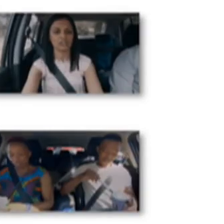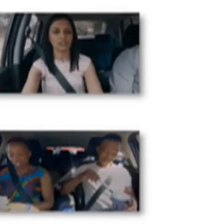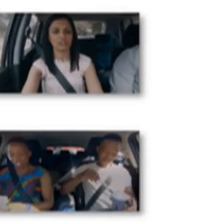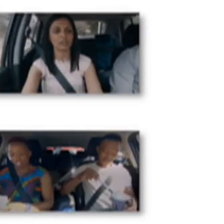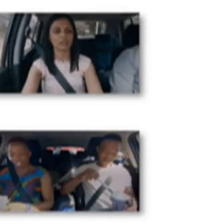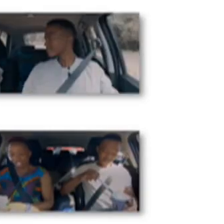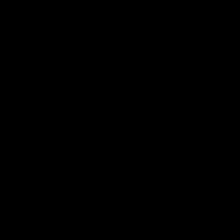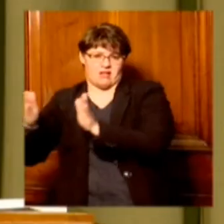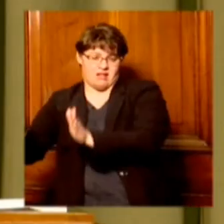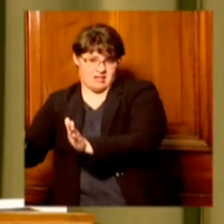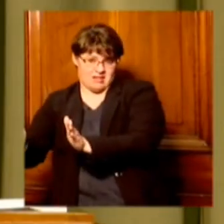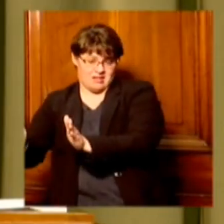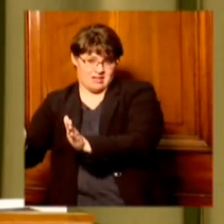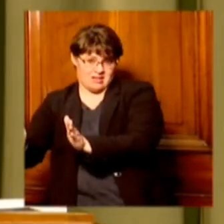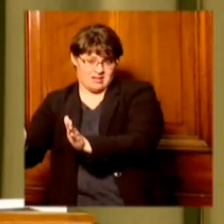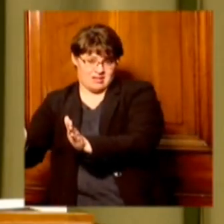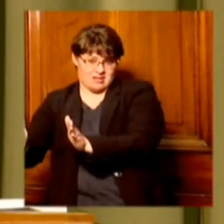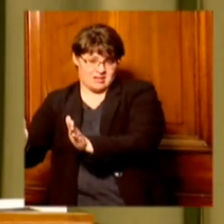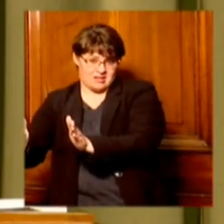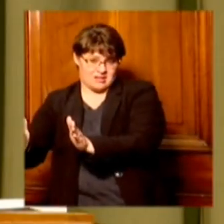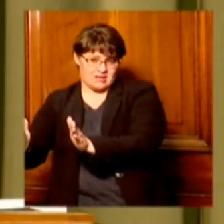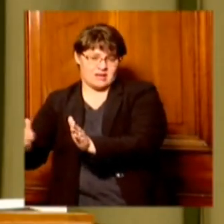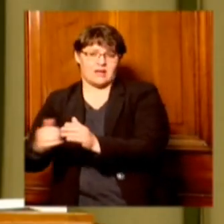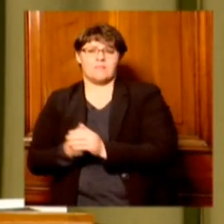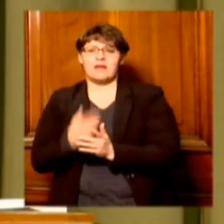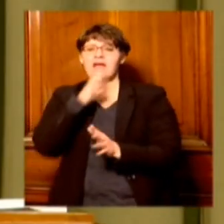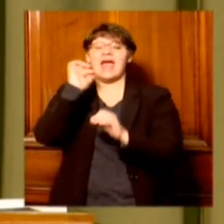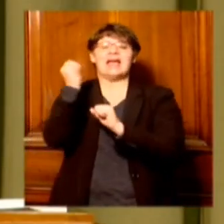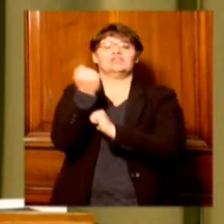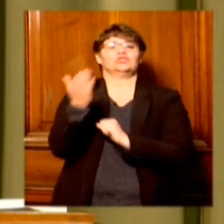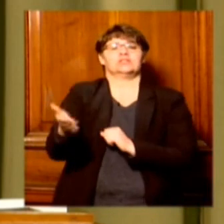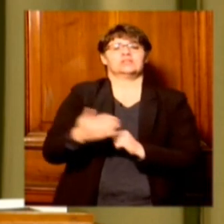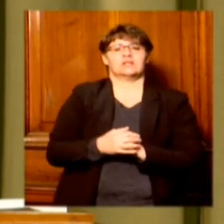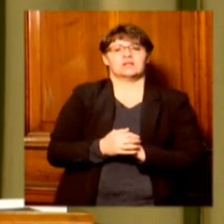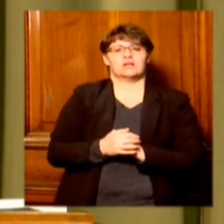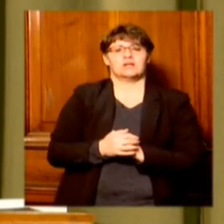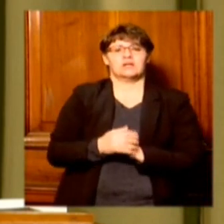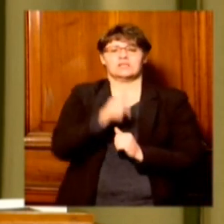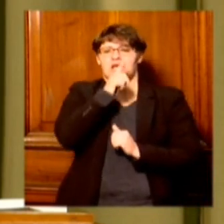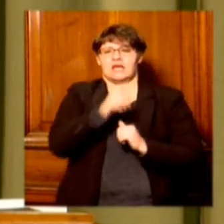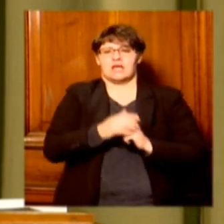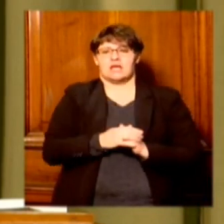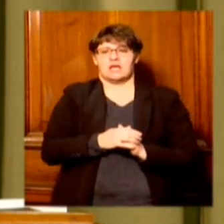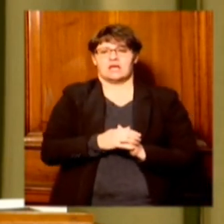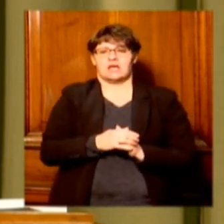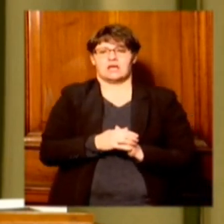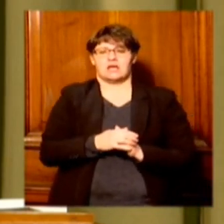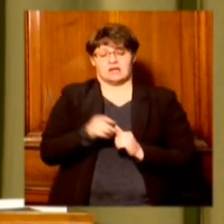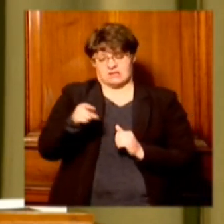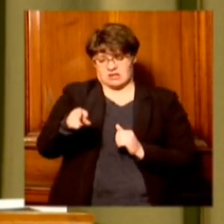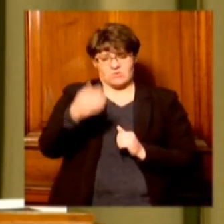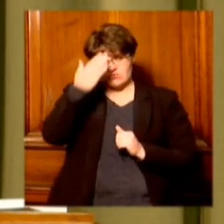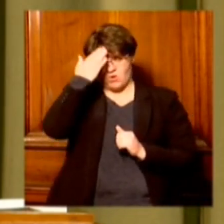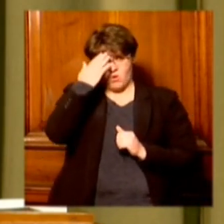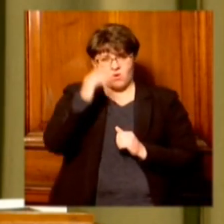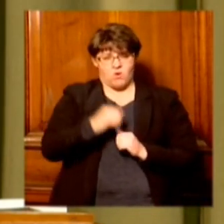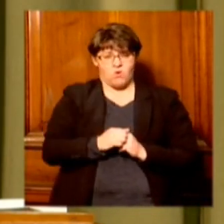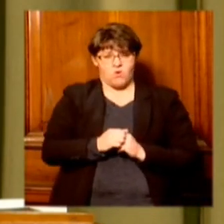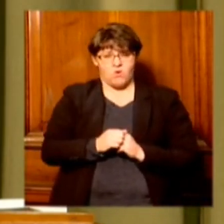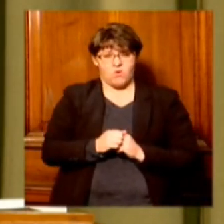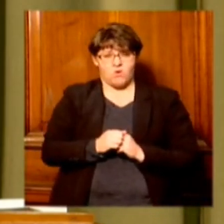call 08600 6. The industry is alleged to be notorious for being involved